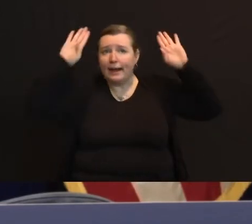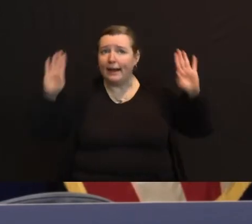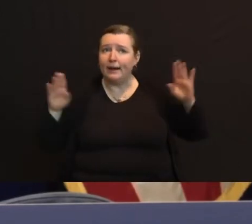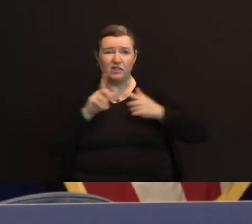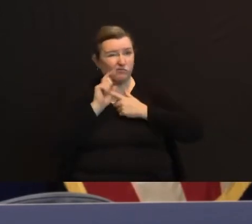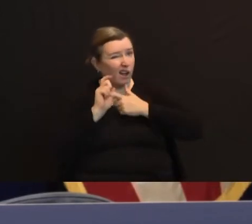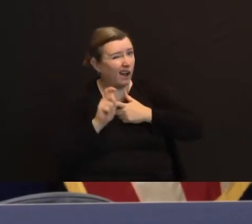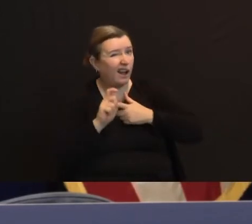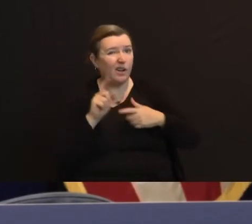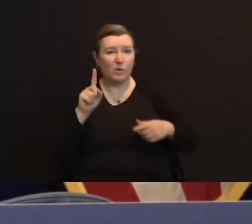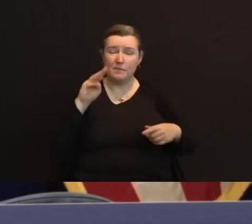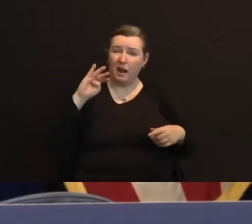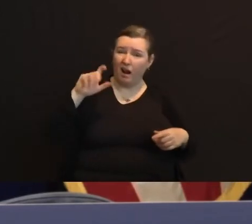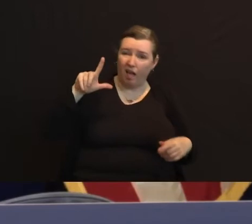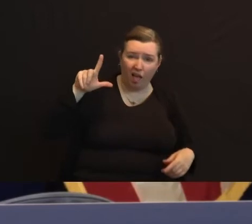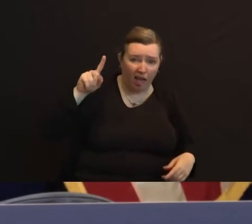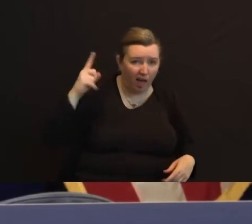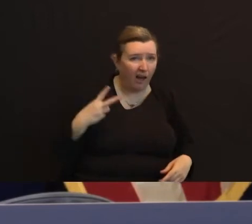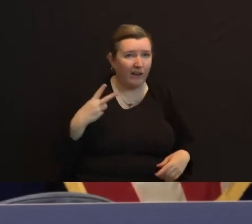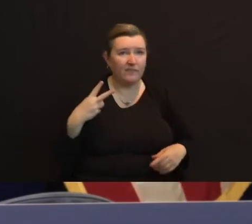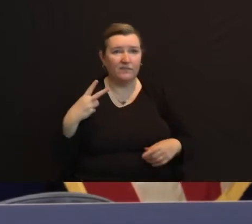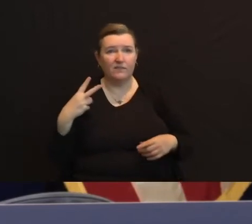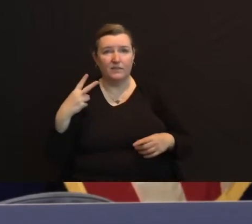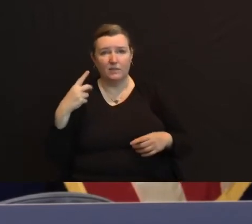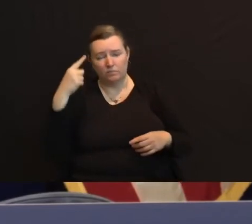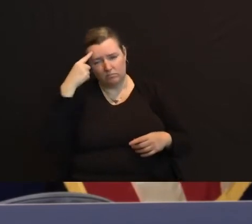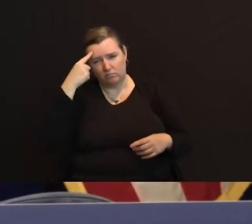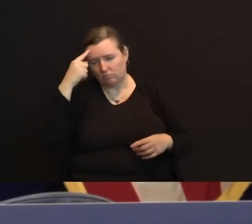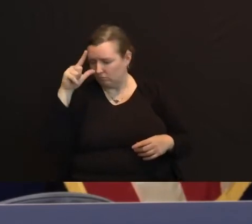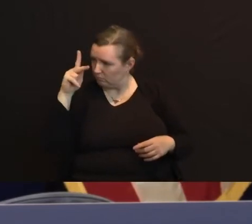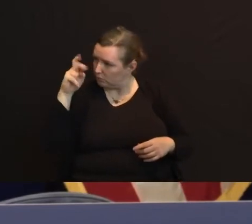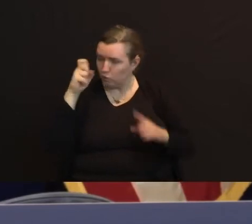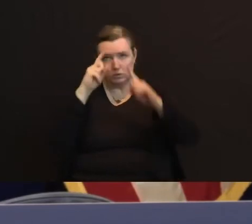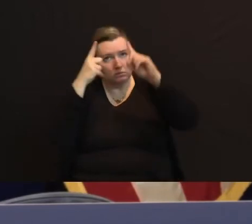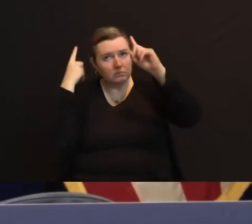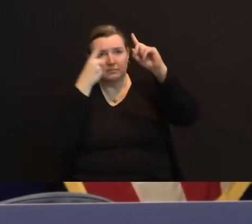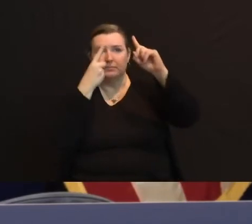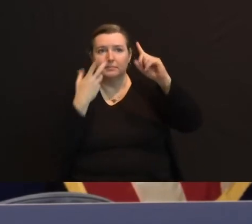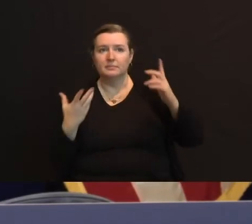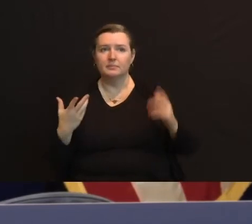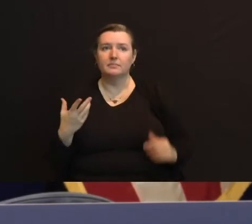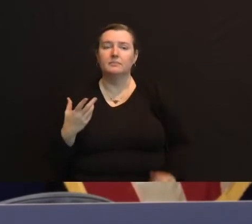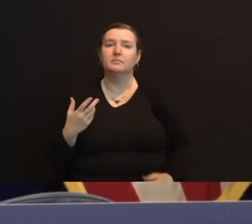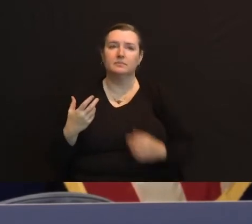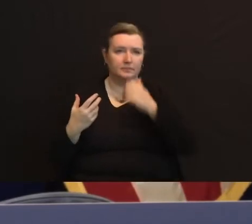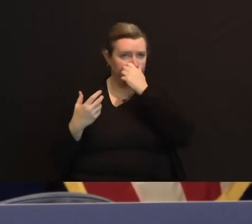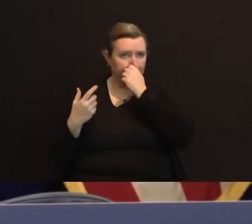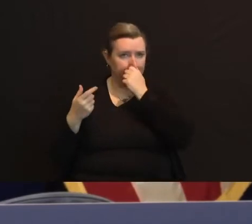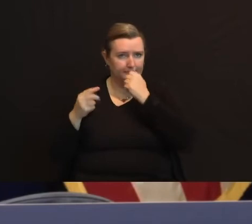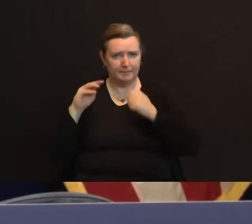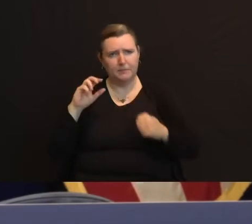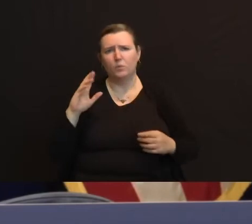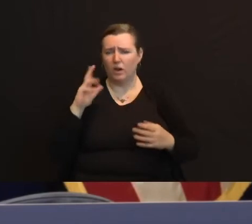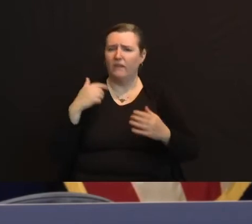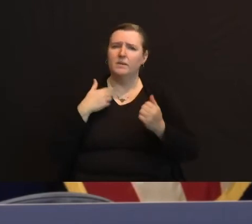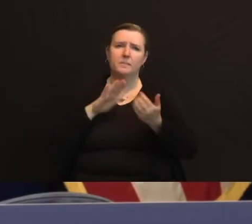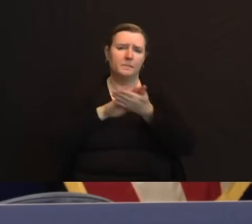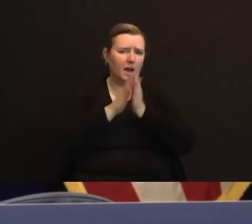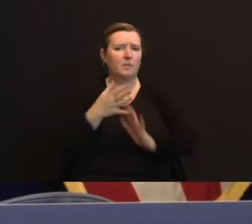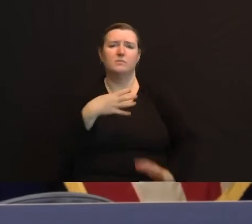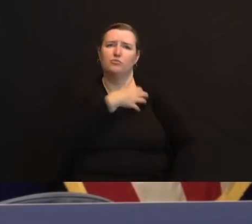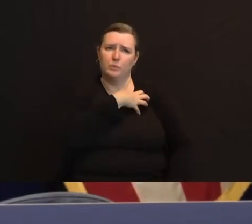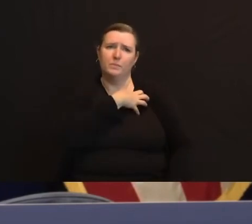run, if they do it with Luke in mind, I have no doubt that in March they will raise their right hand and take the oath to